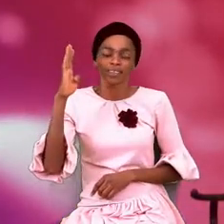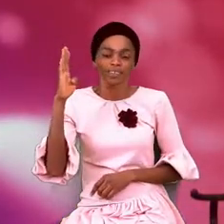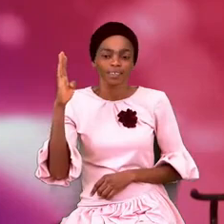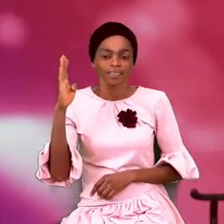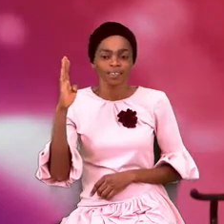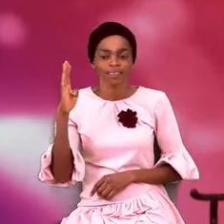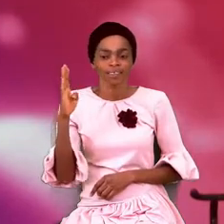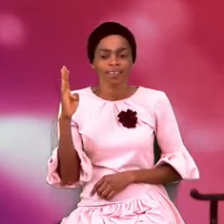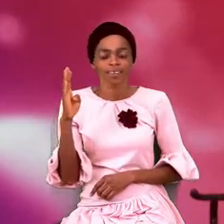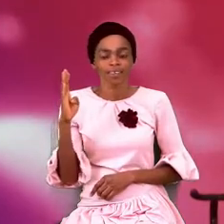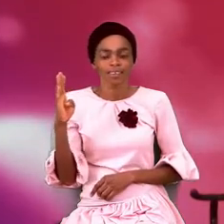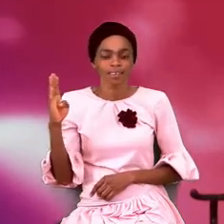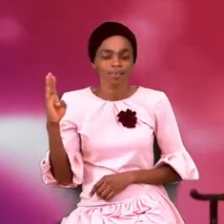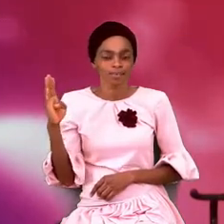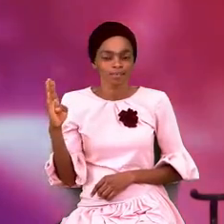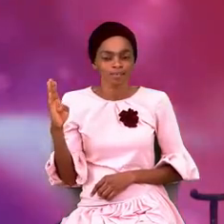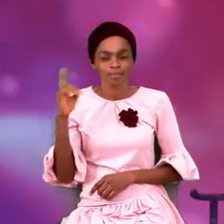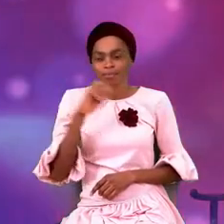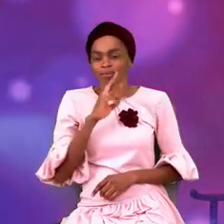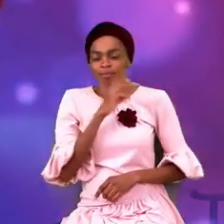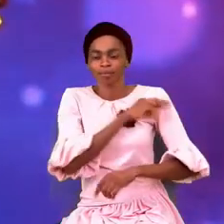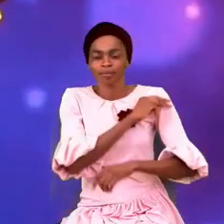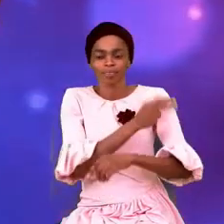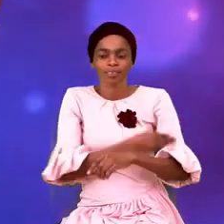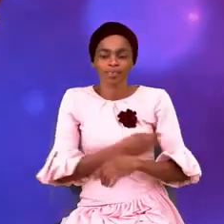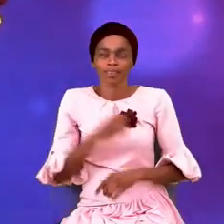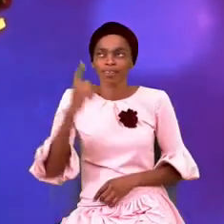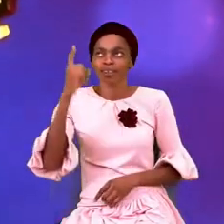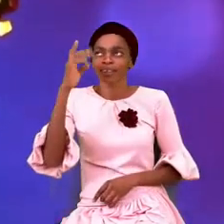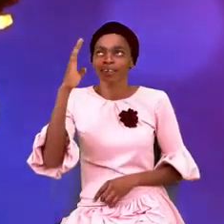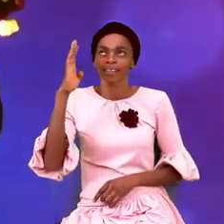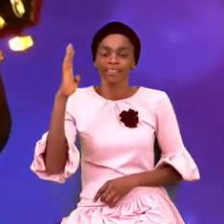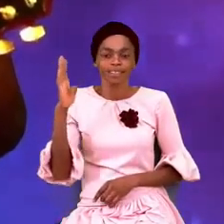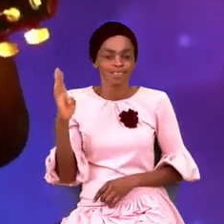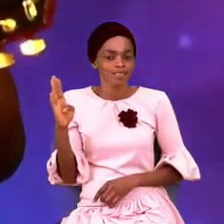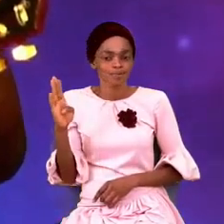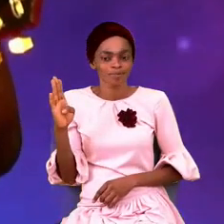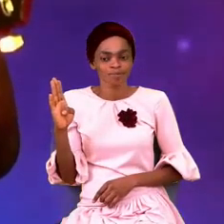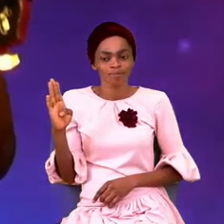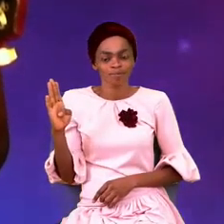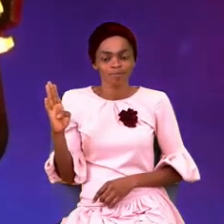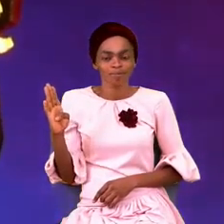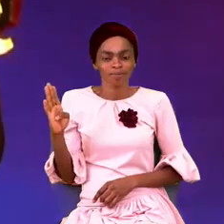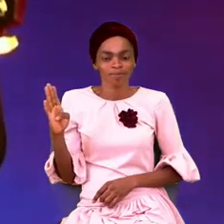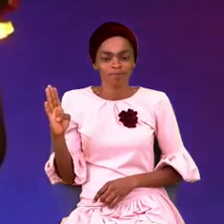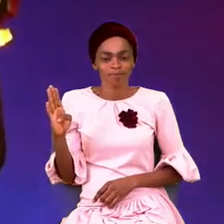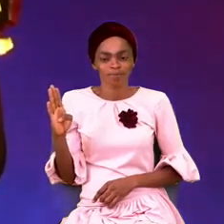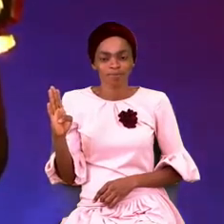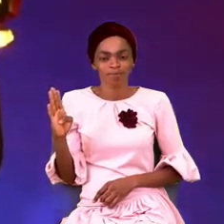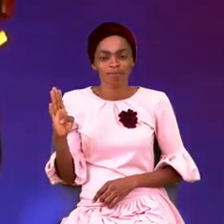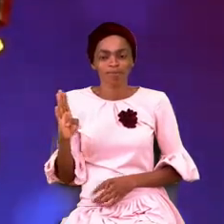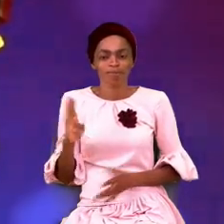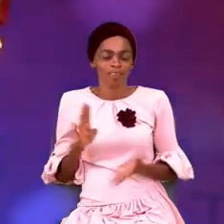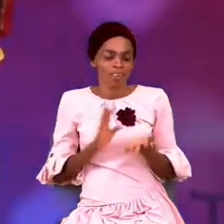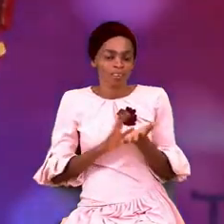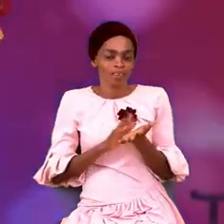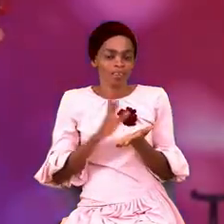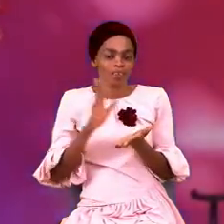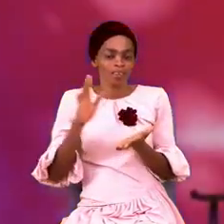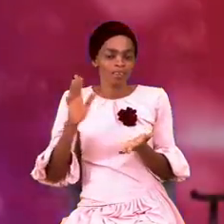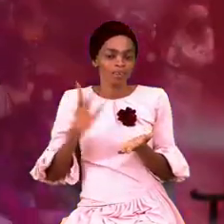God. Yeah, let's all say it. Glory, glory, Lord. We give you